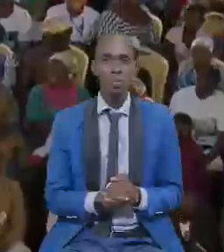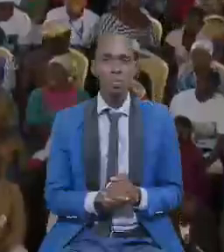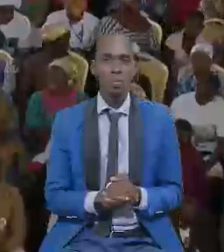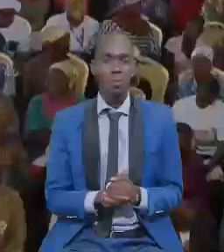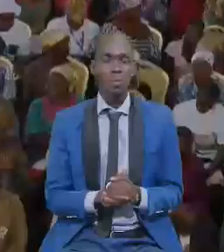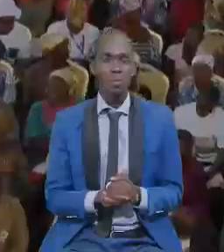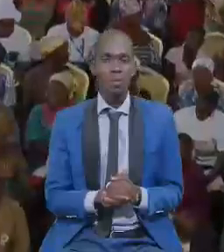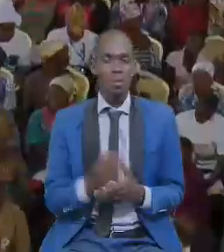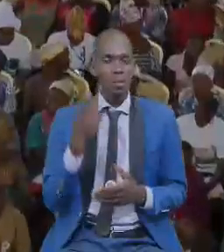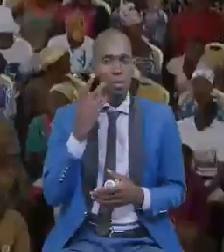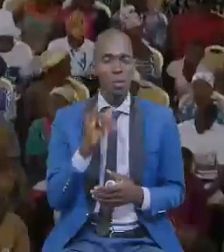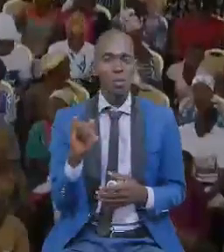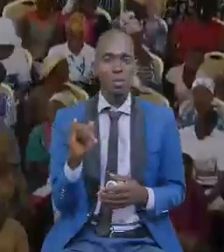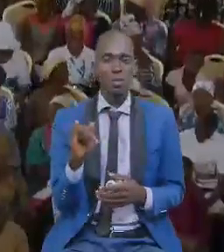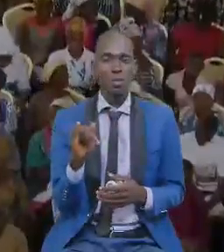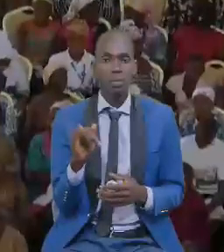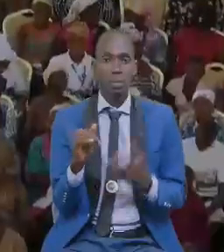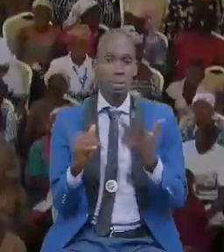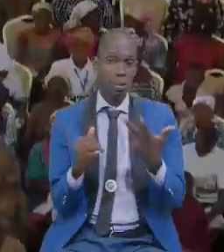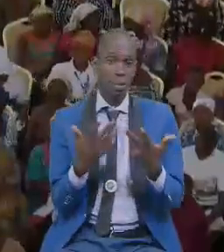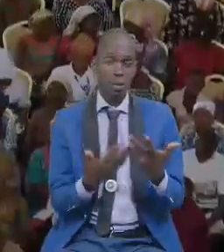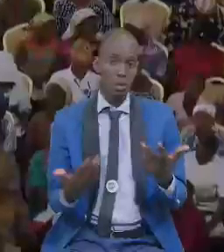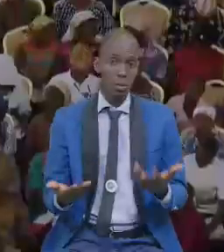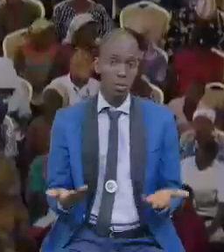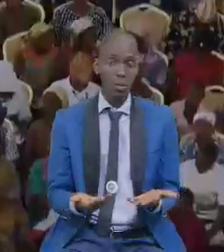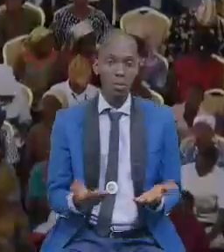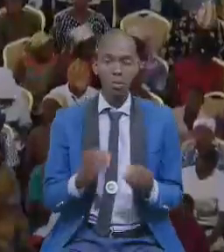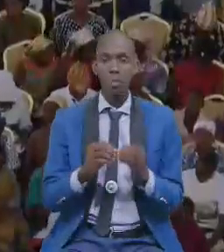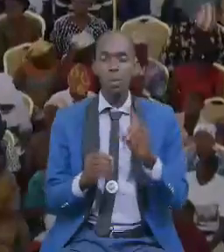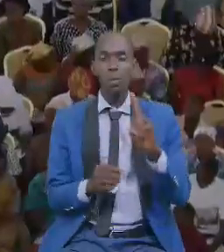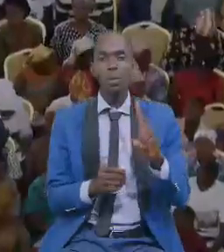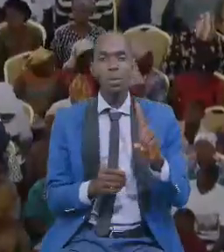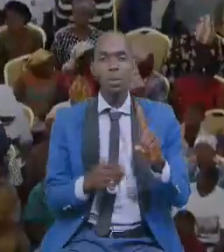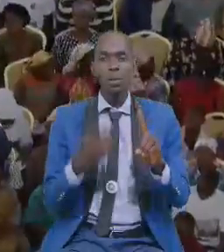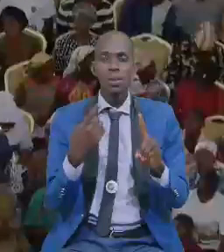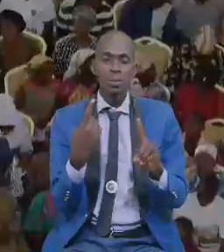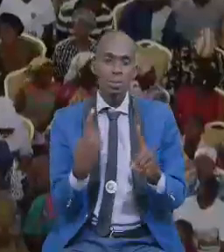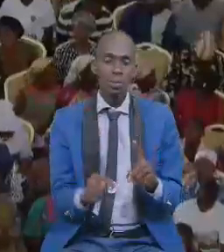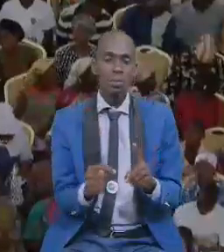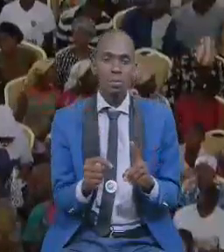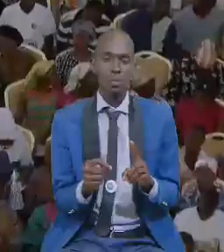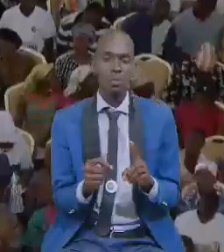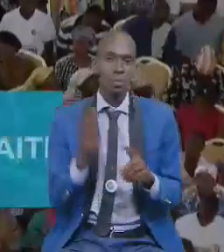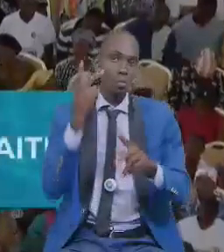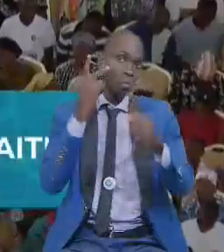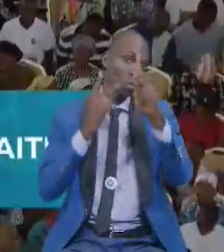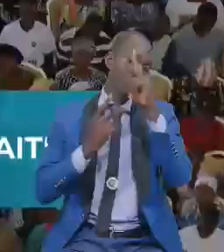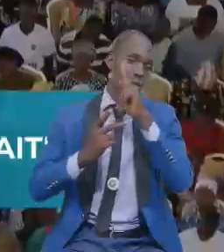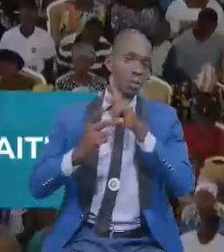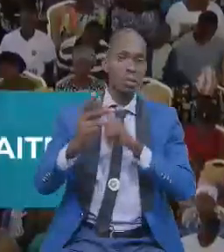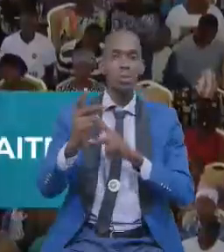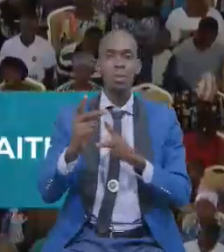We're looking at three things here. Number one, the predicted revelation of his